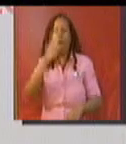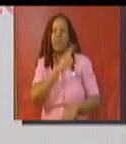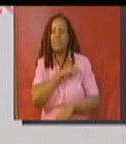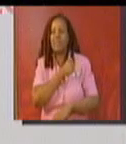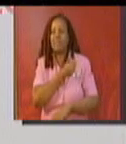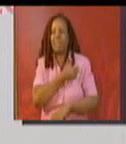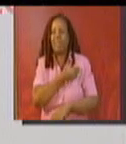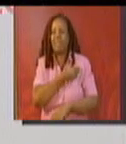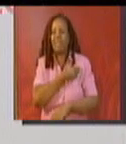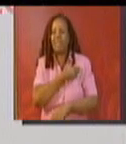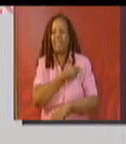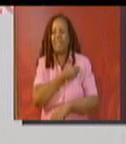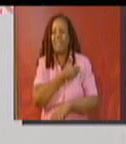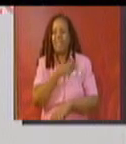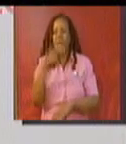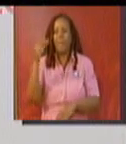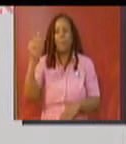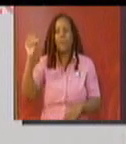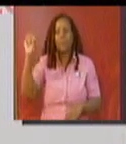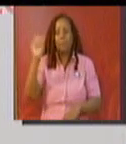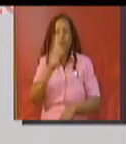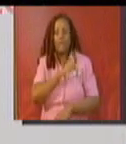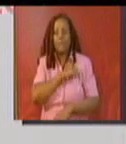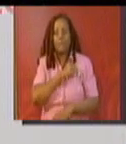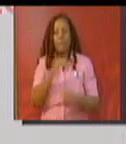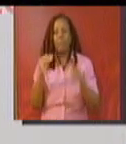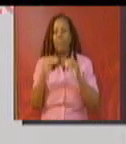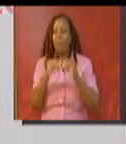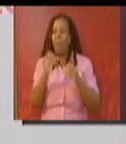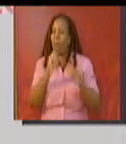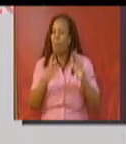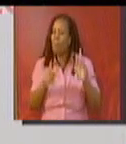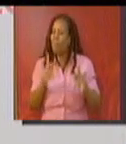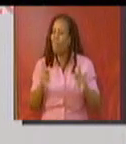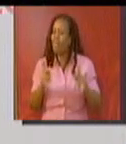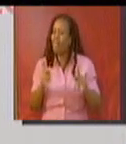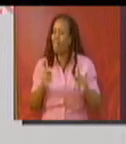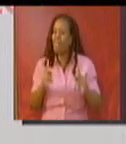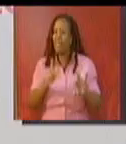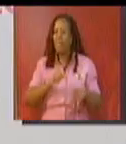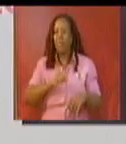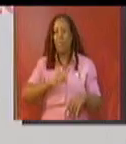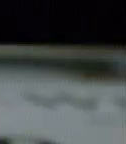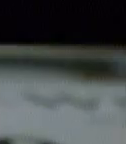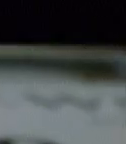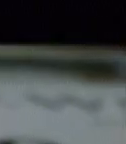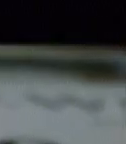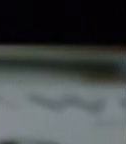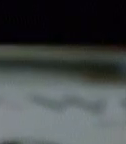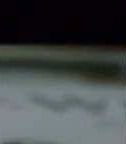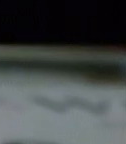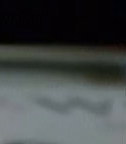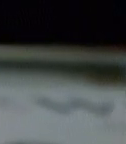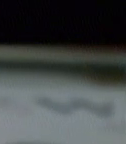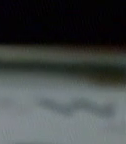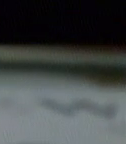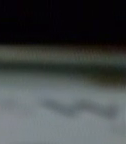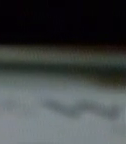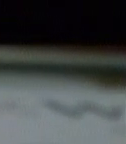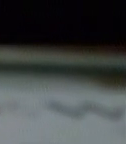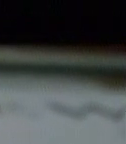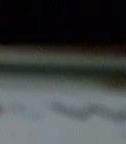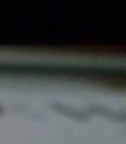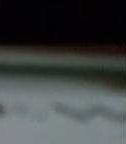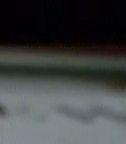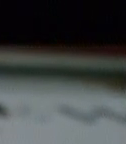Hospital going quickly thereafter to the Couva facility, and we have seen the demise in those individuals. The CMO confirms that the distribution